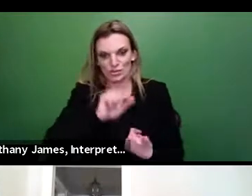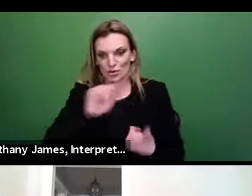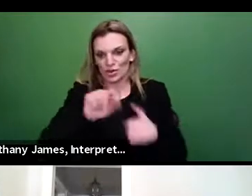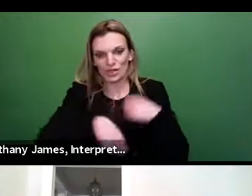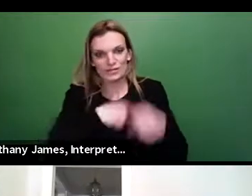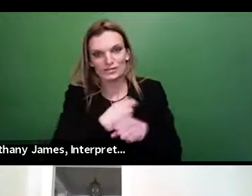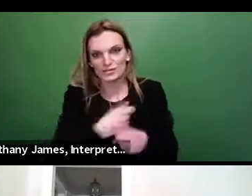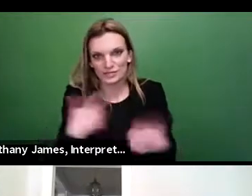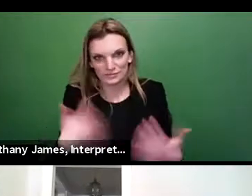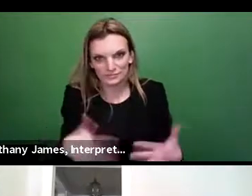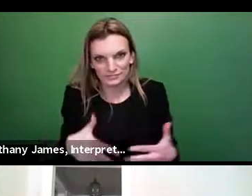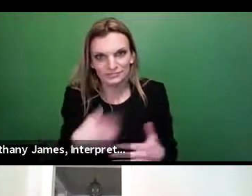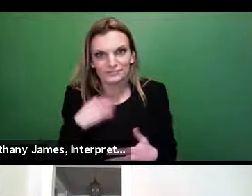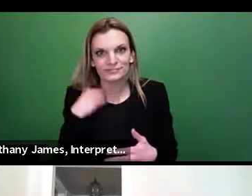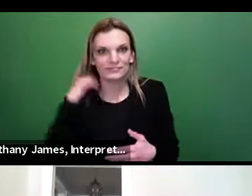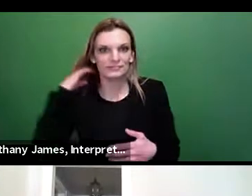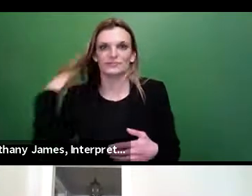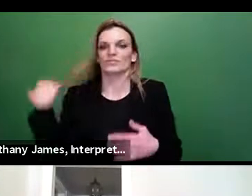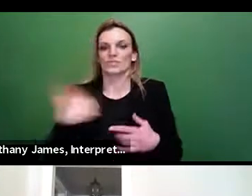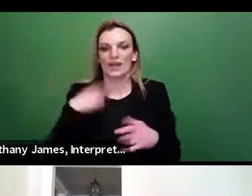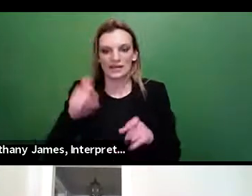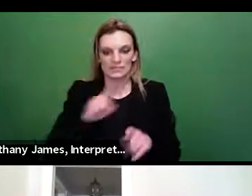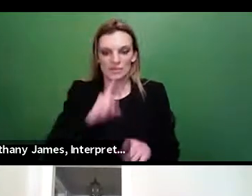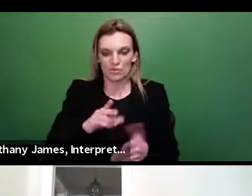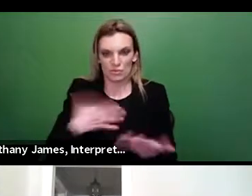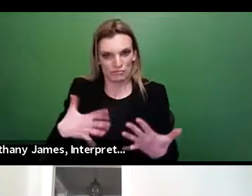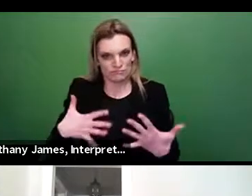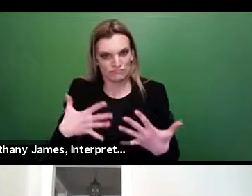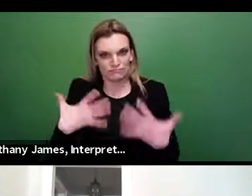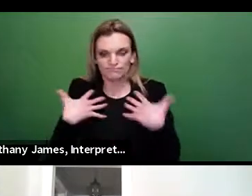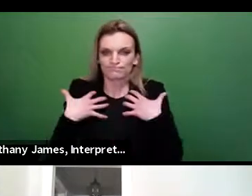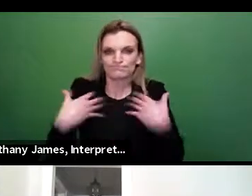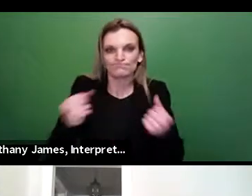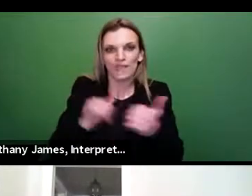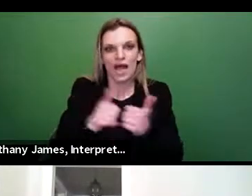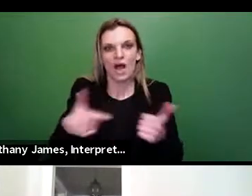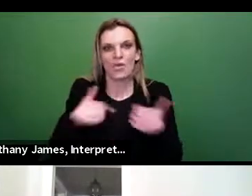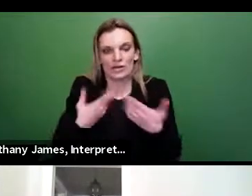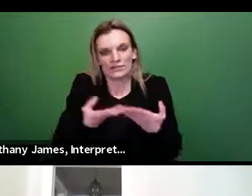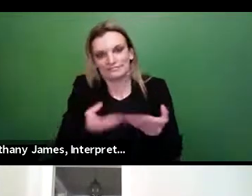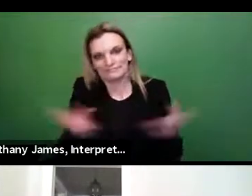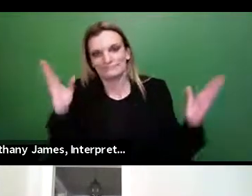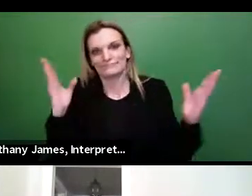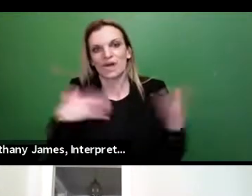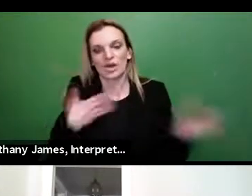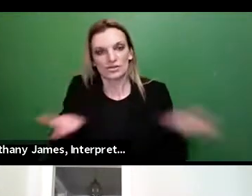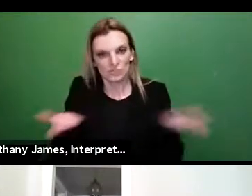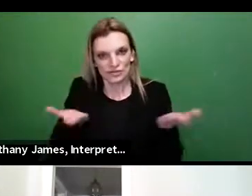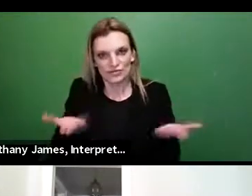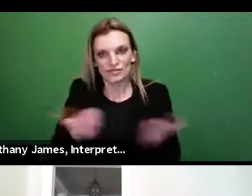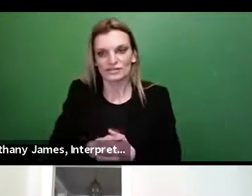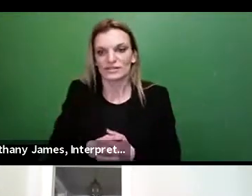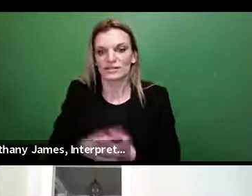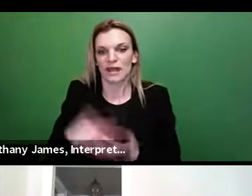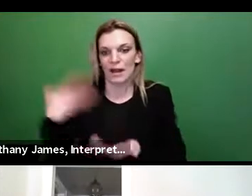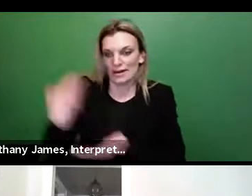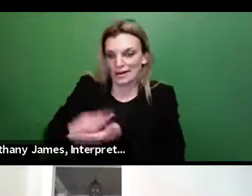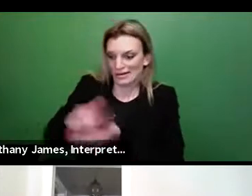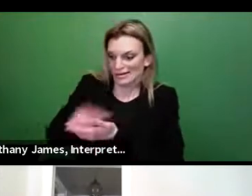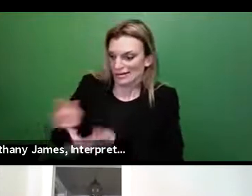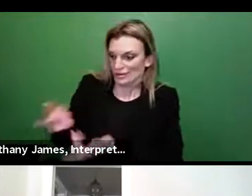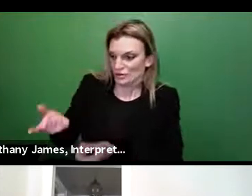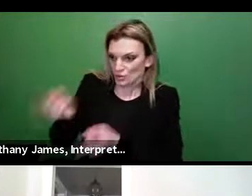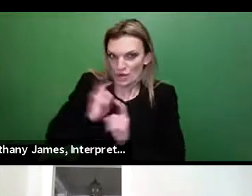be bold in how we extended our services to our Michiganders, be responsive in our grant making, and